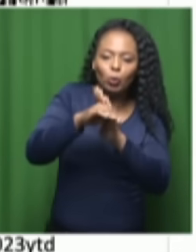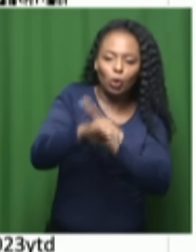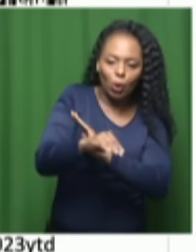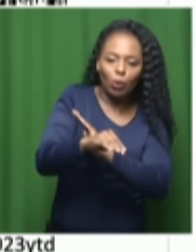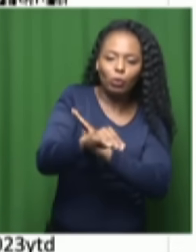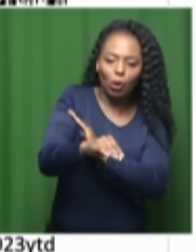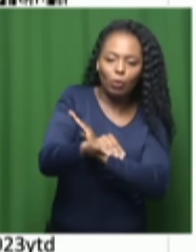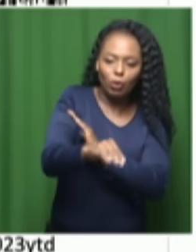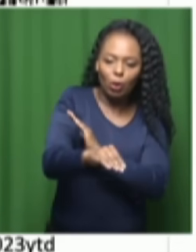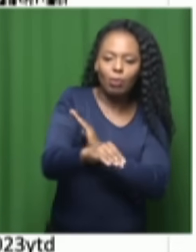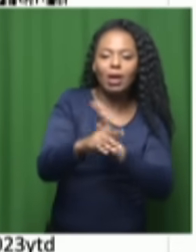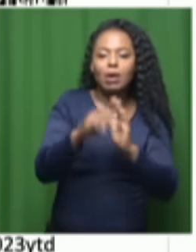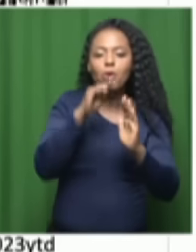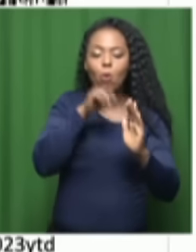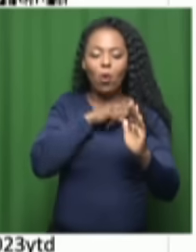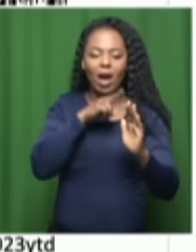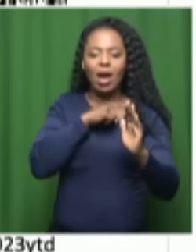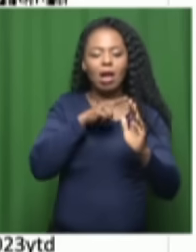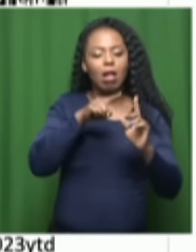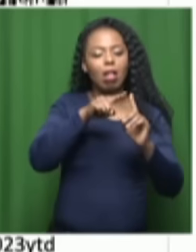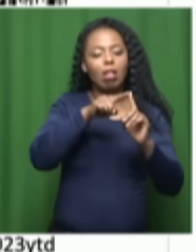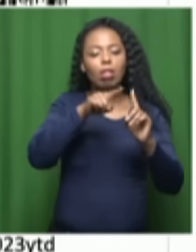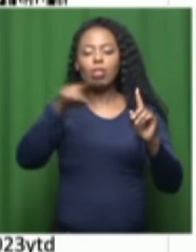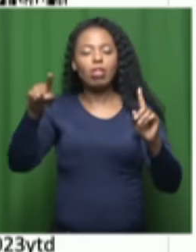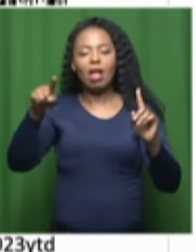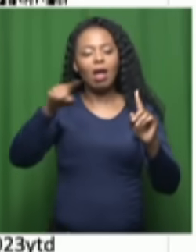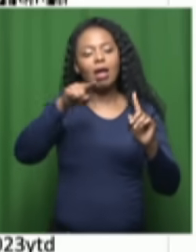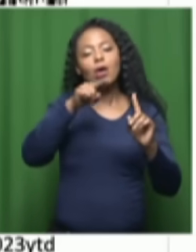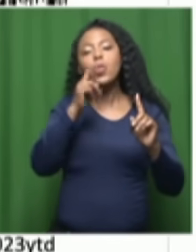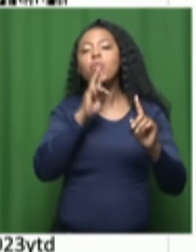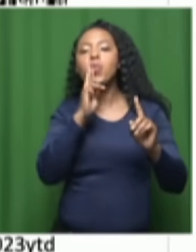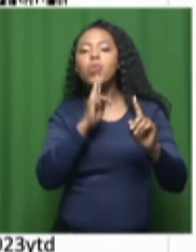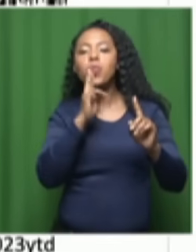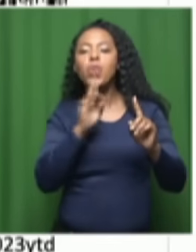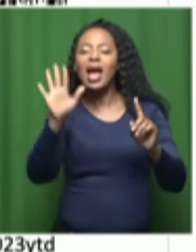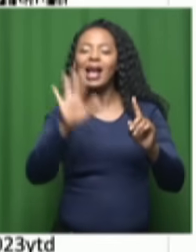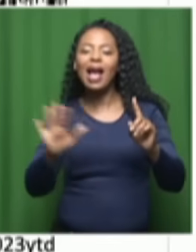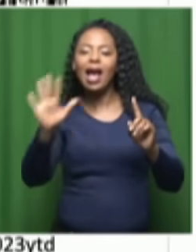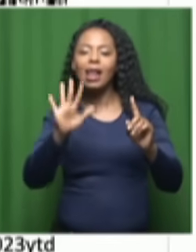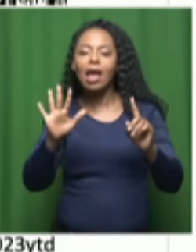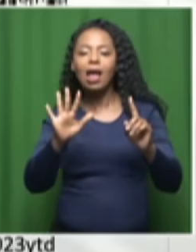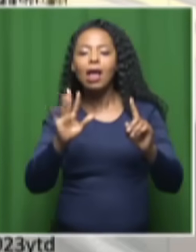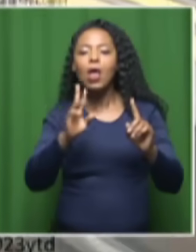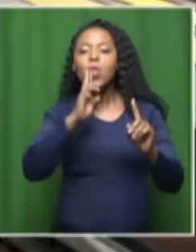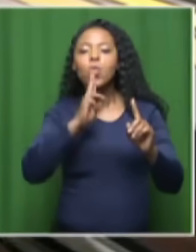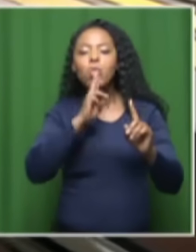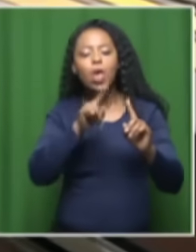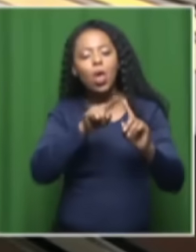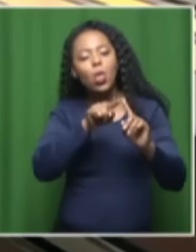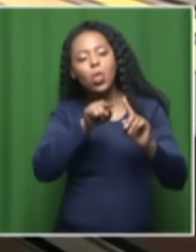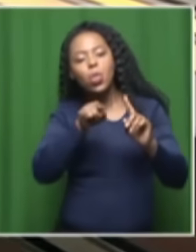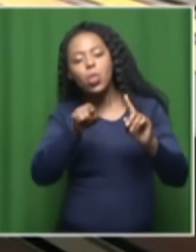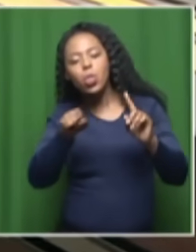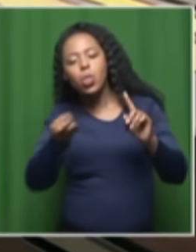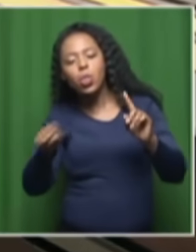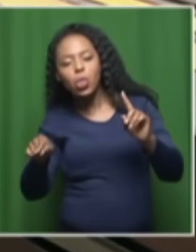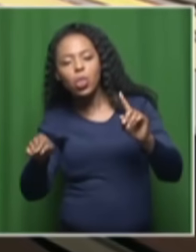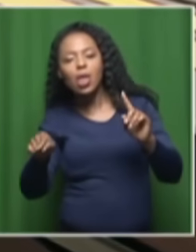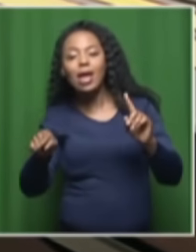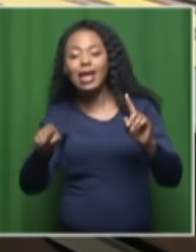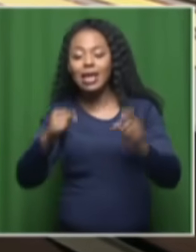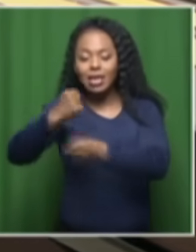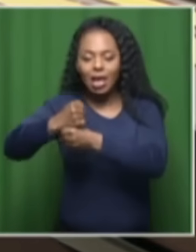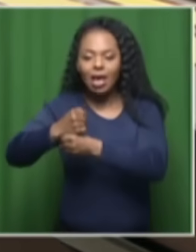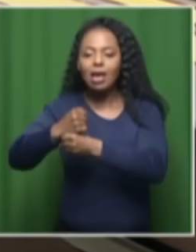So when we're talking at the moment about how well we're doing this year, well, we're not doing that well. You just have to look at last year to